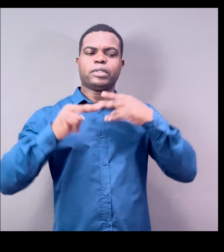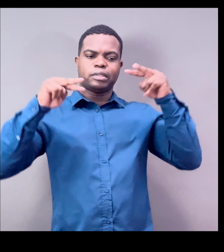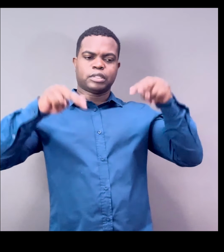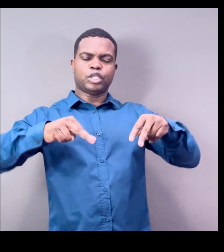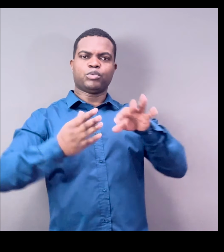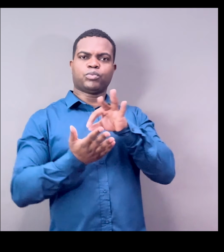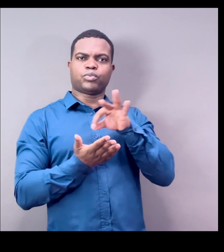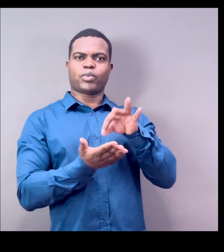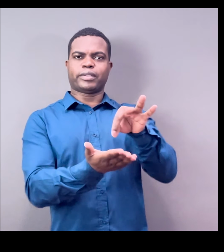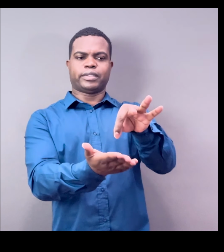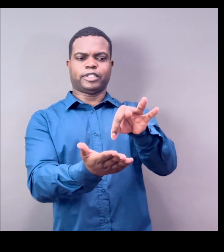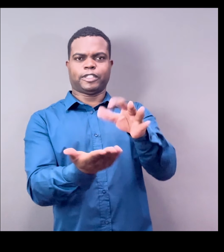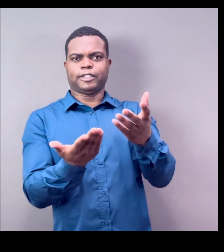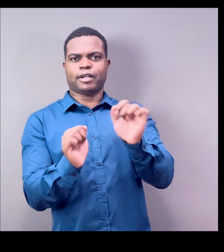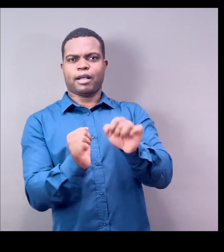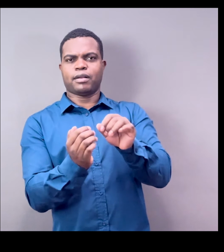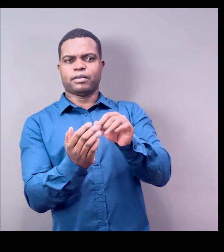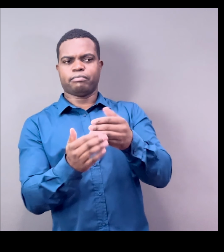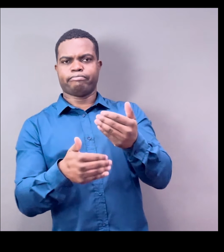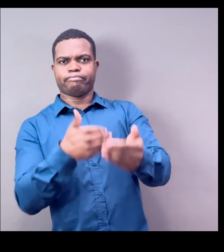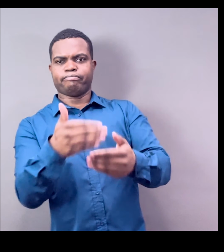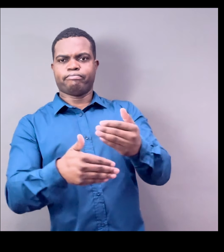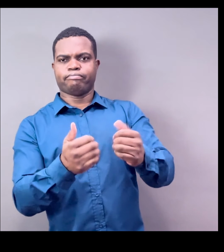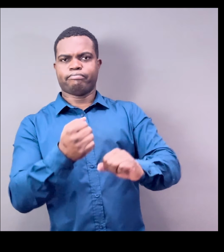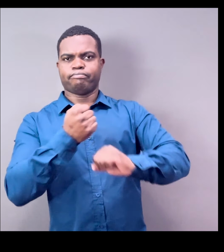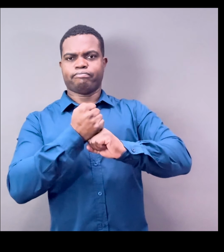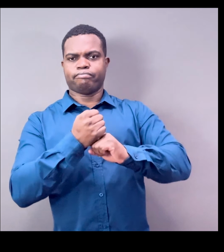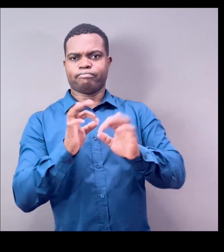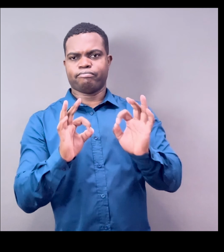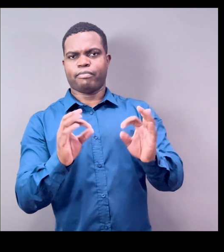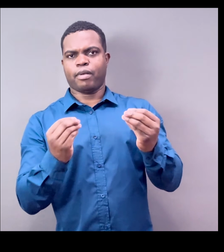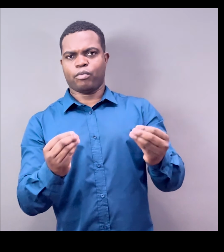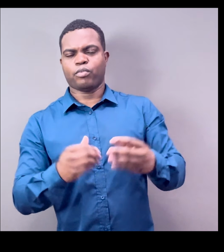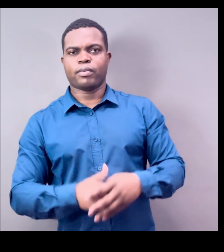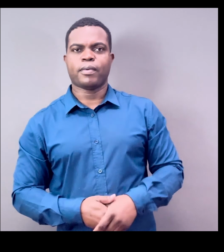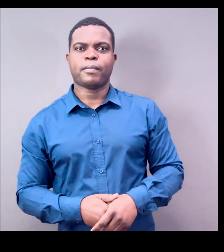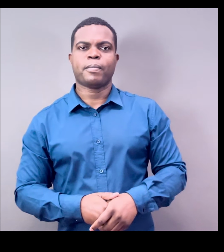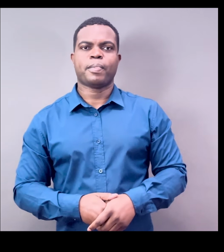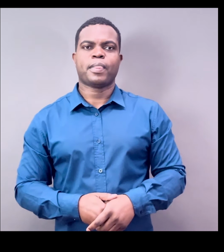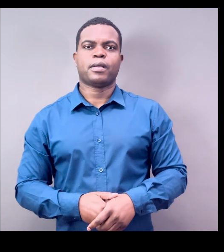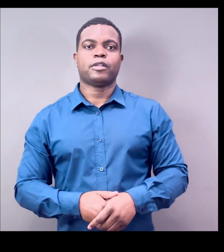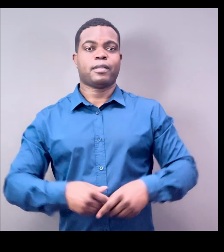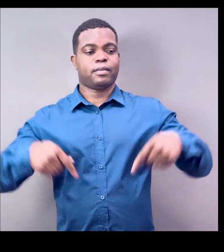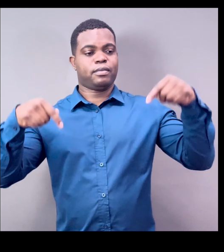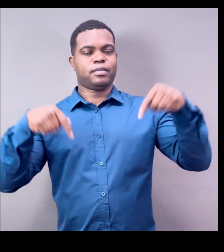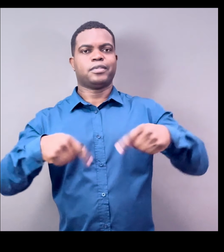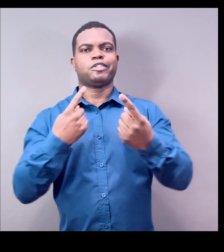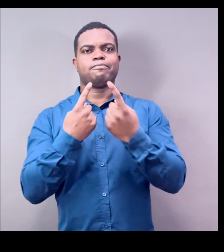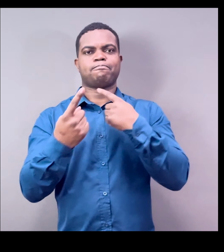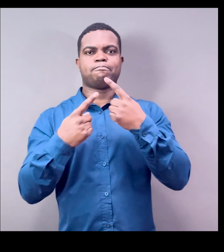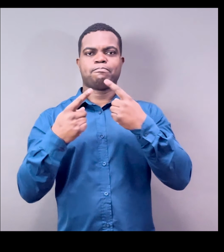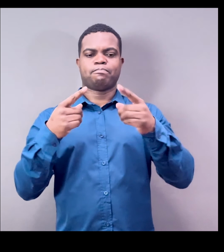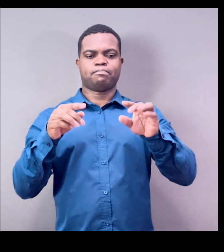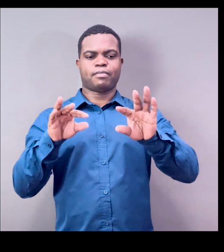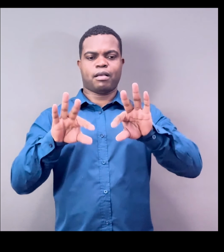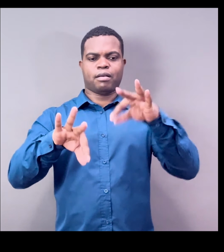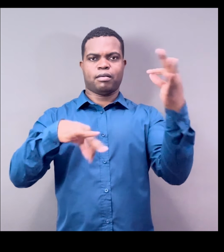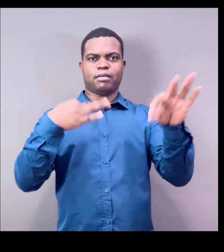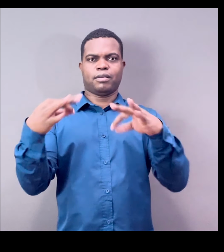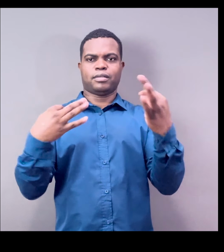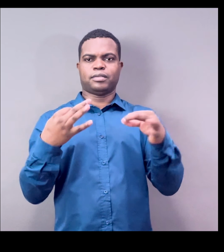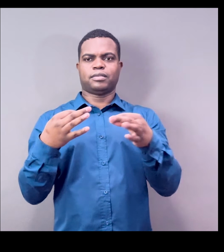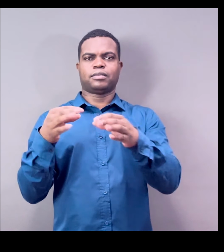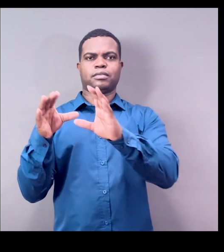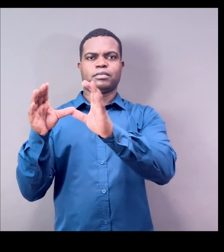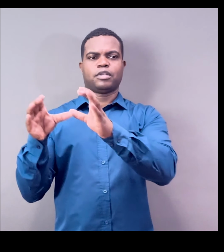to conduct this stakeholders analysis. We have what we call the interest